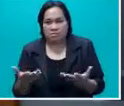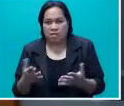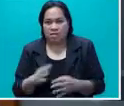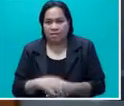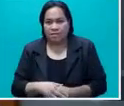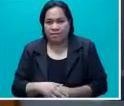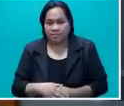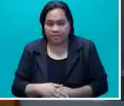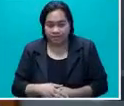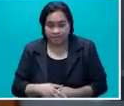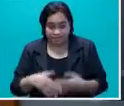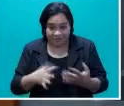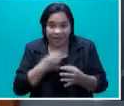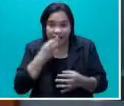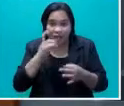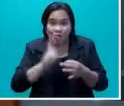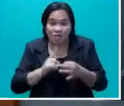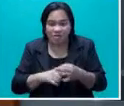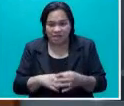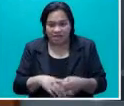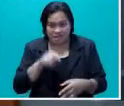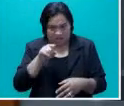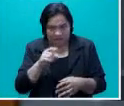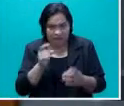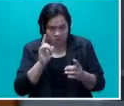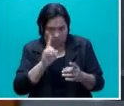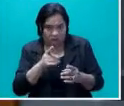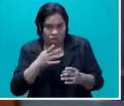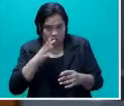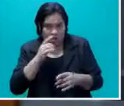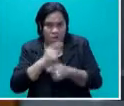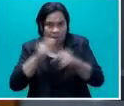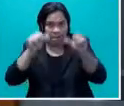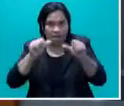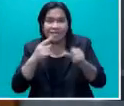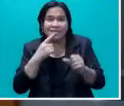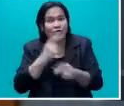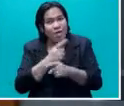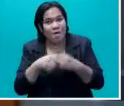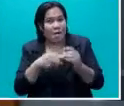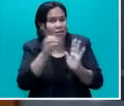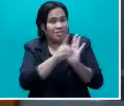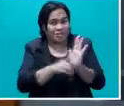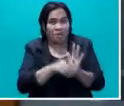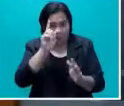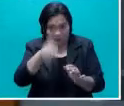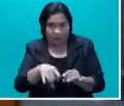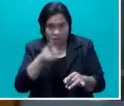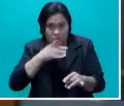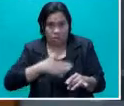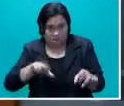Having said that, we ask the question again, is that the type of democracy His Excellency the President refers to when he said, and I